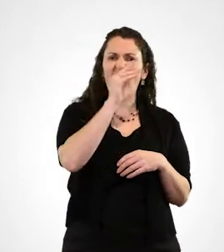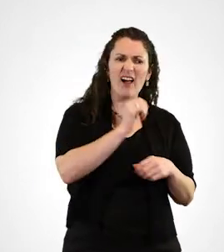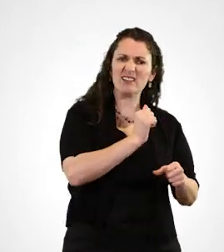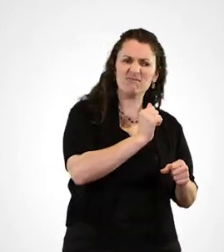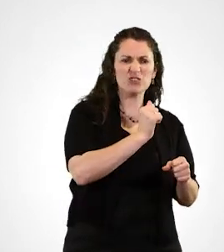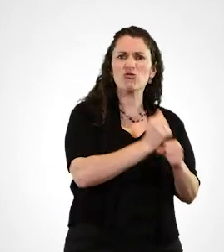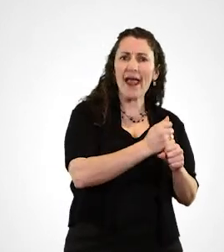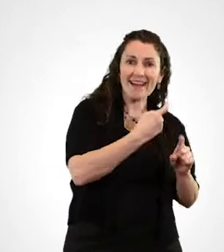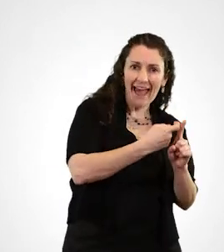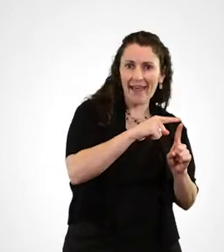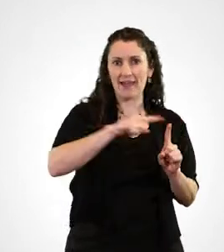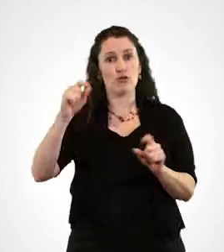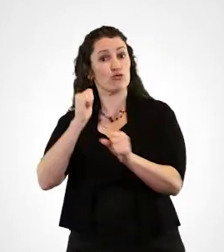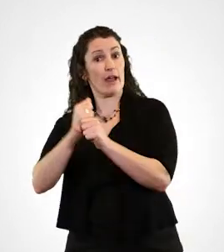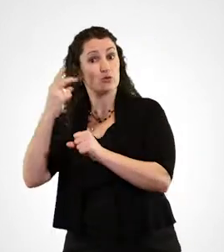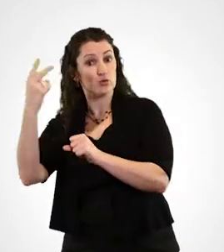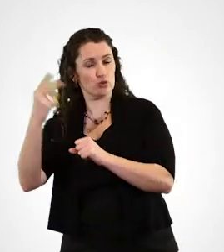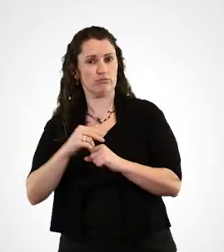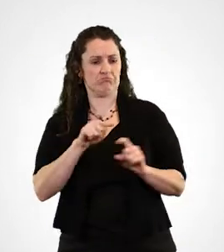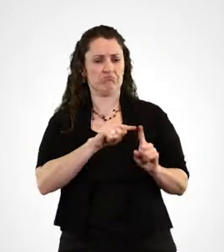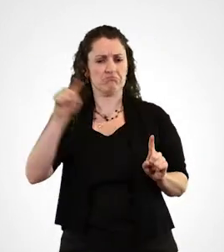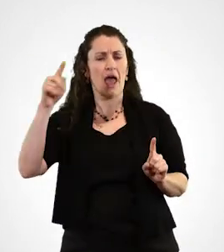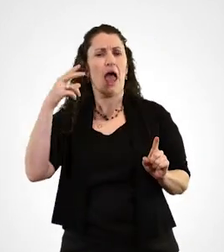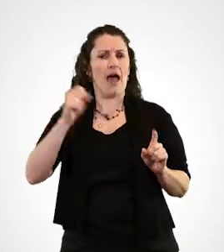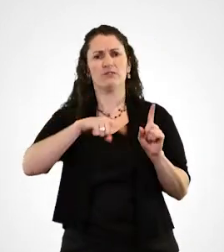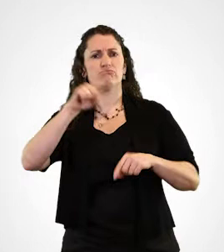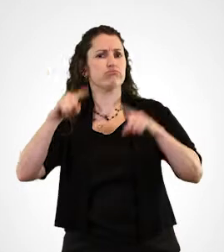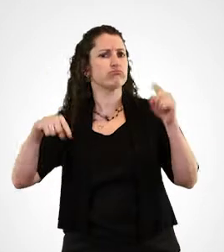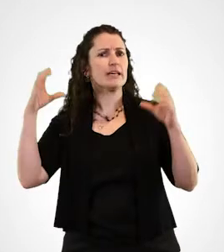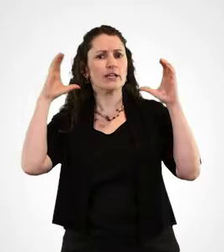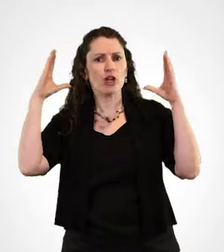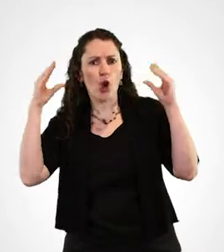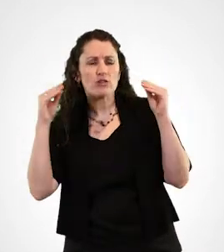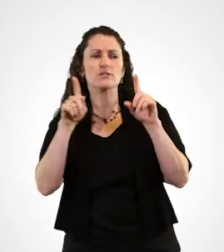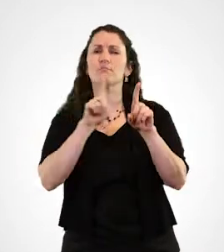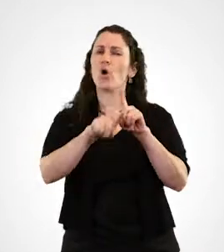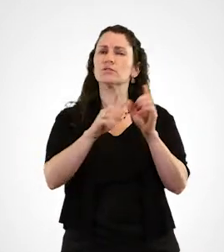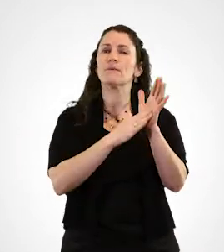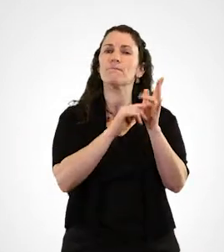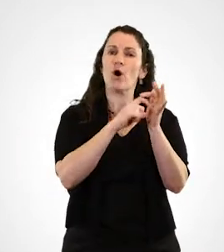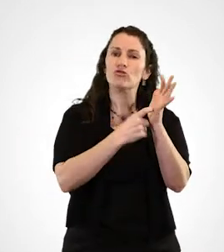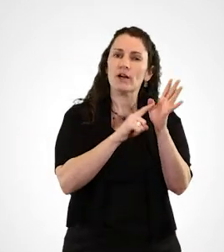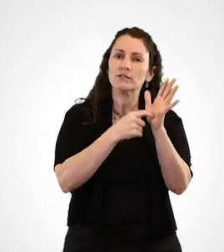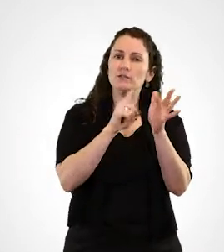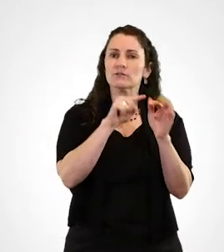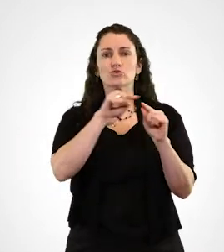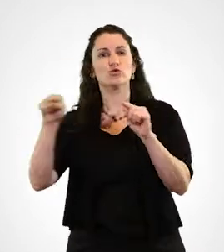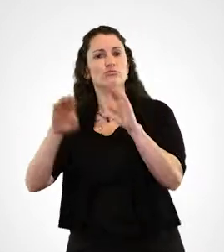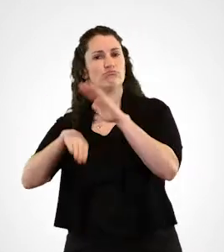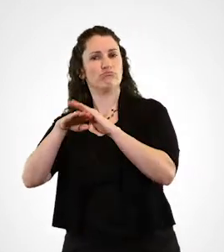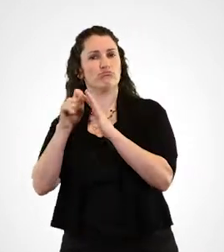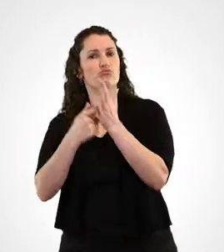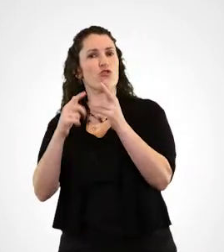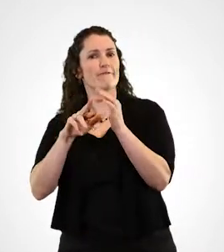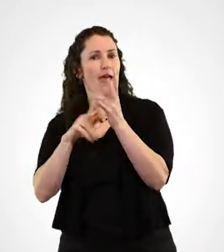a range of hearing loss from moderate to profound. Children have used spoken language, sign language, and